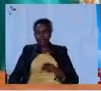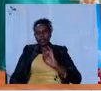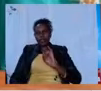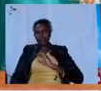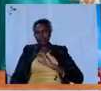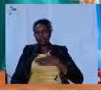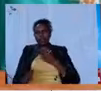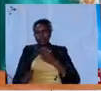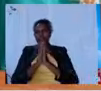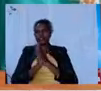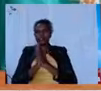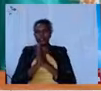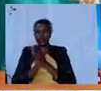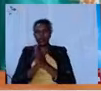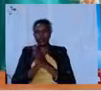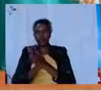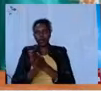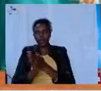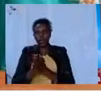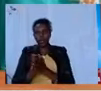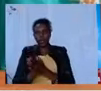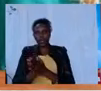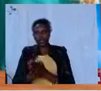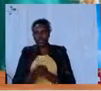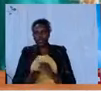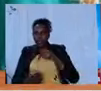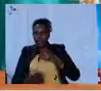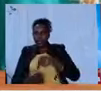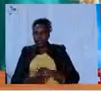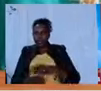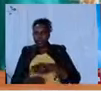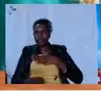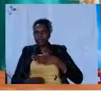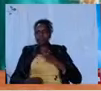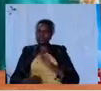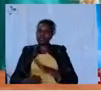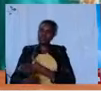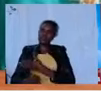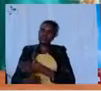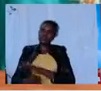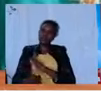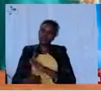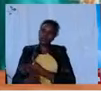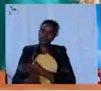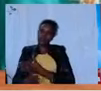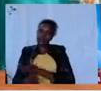Lord. This is my story. This is my